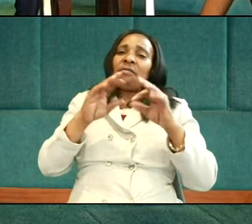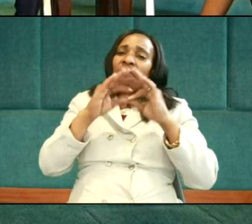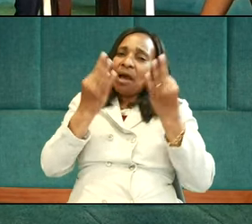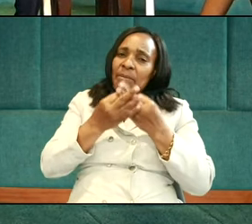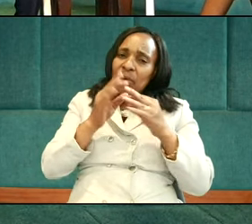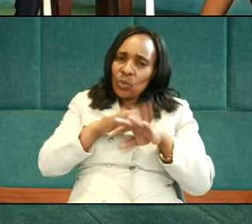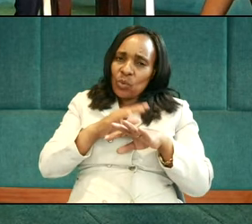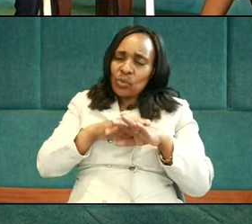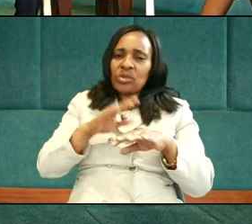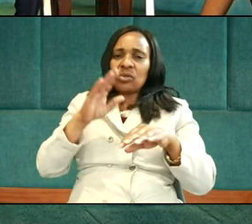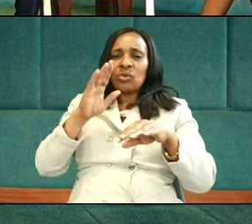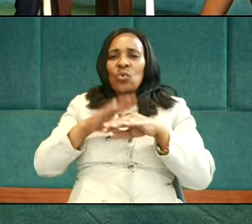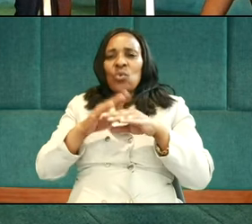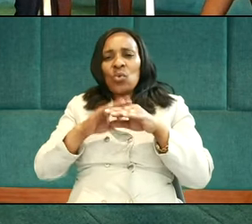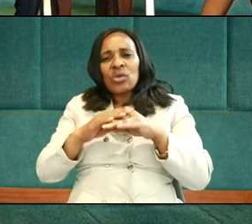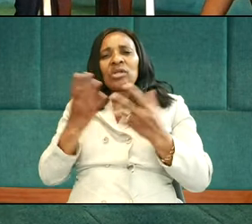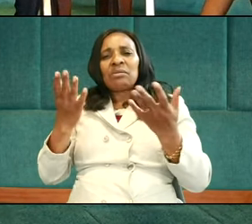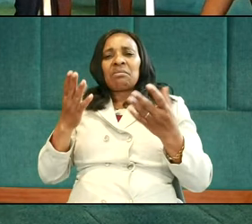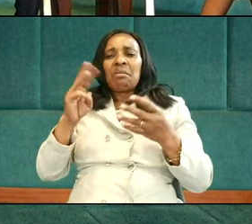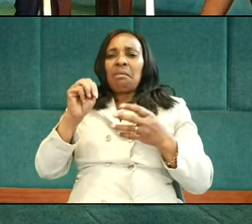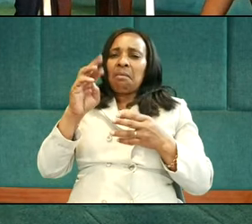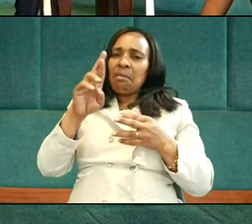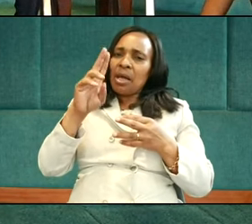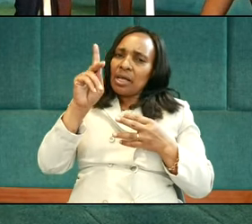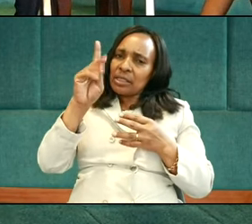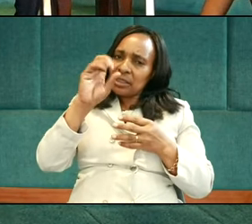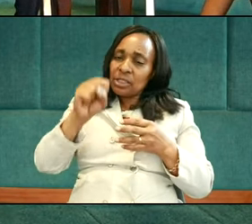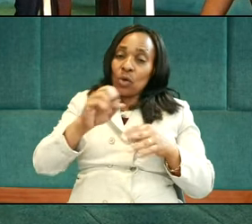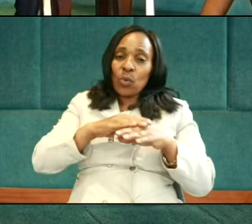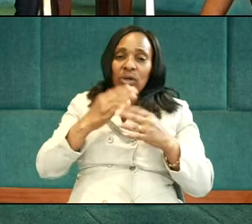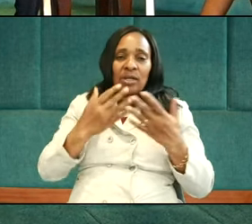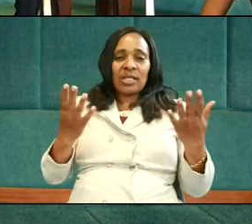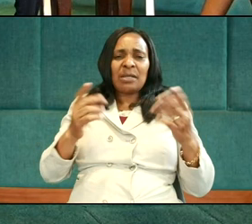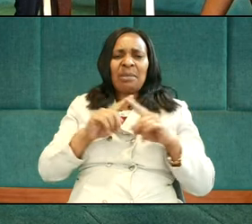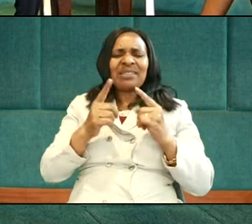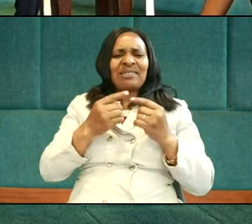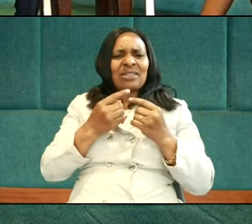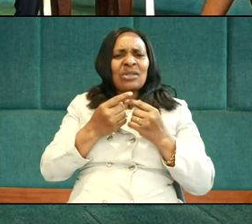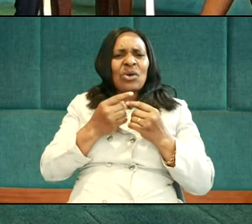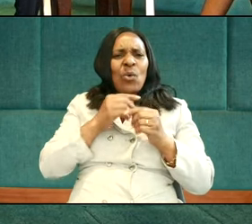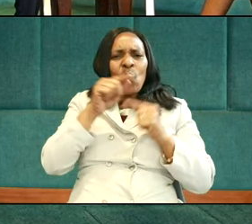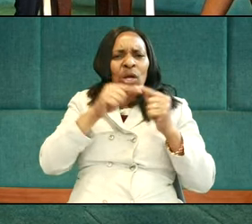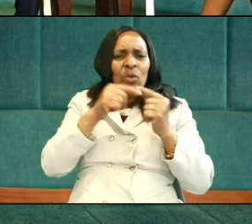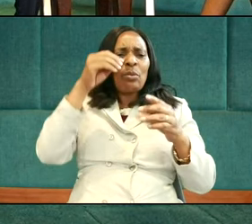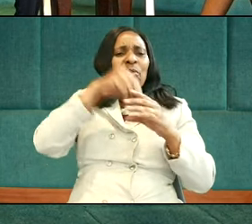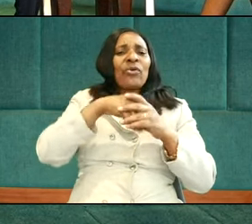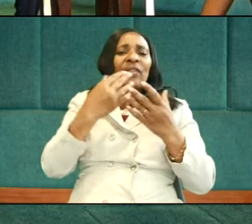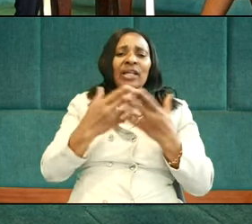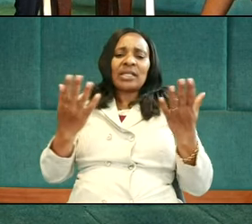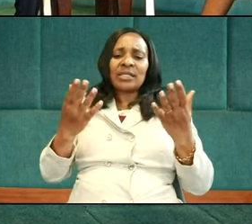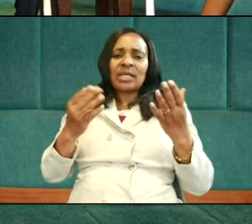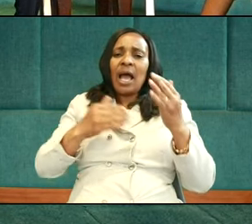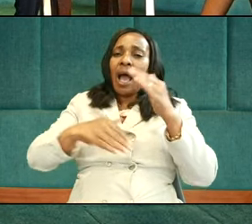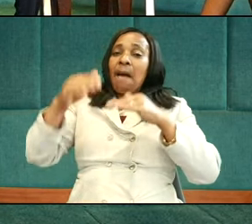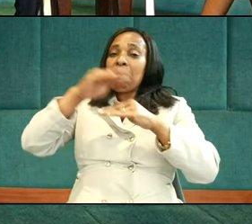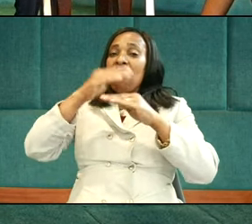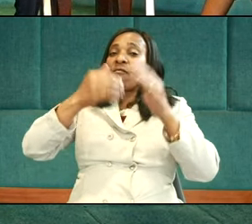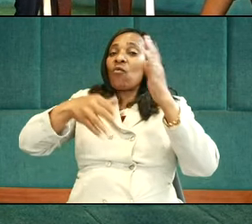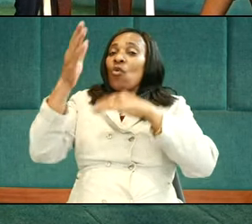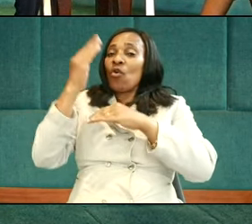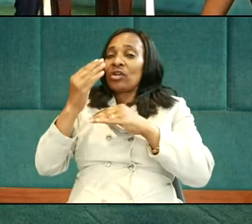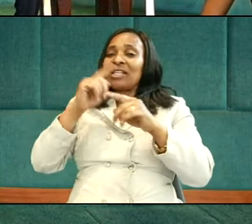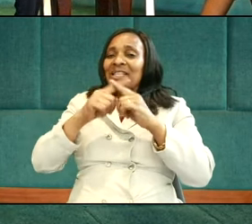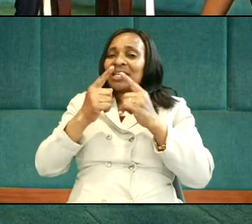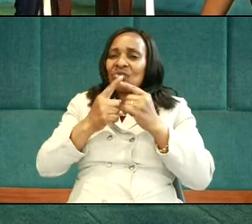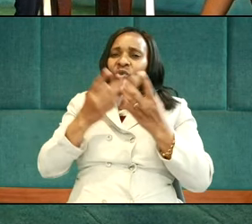or good grades is a good thing. But at the point where we put these things above God, where we elevate these things and